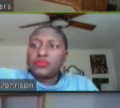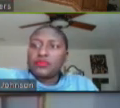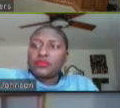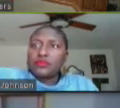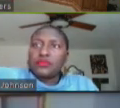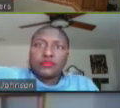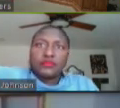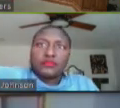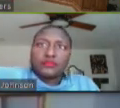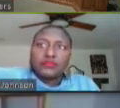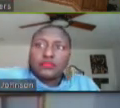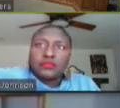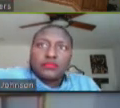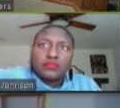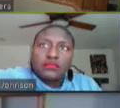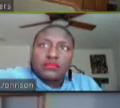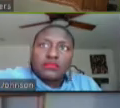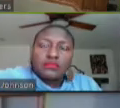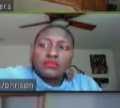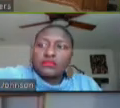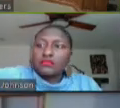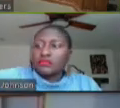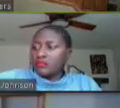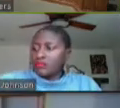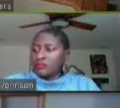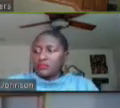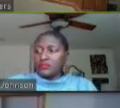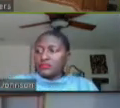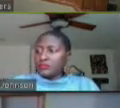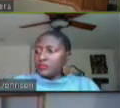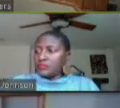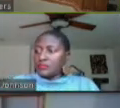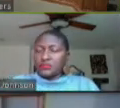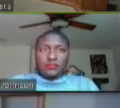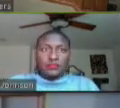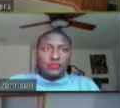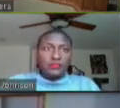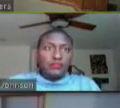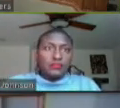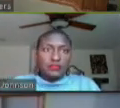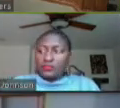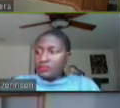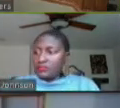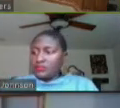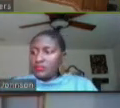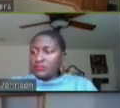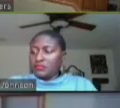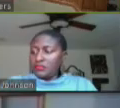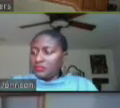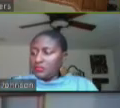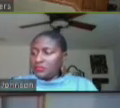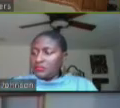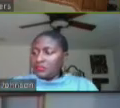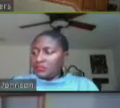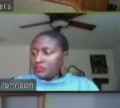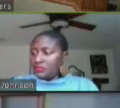and this is our regular City Commission meeting. And so we'll move forward with the adoption of our agenda.